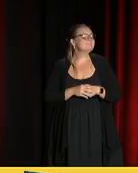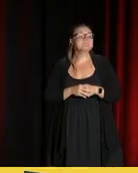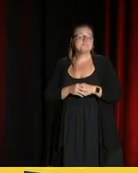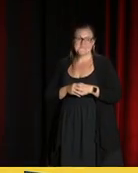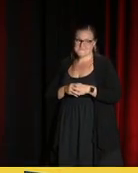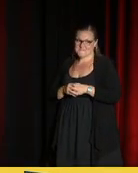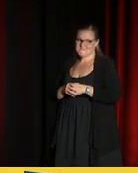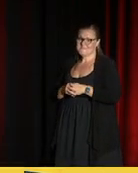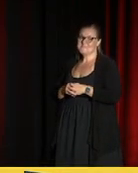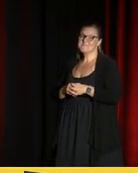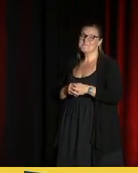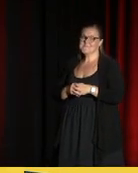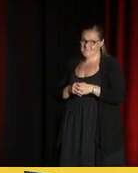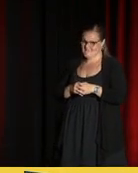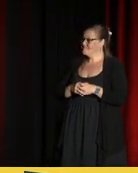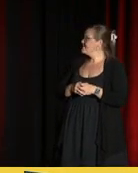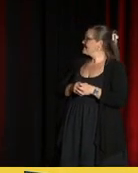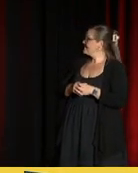Sometimes